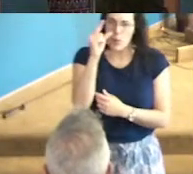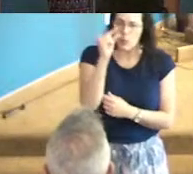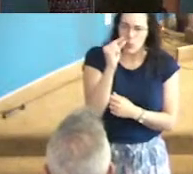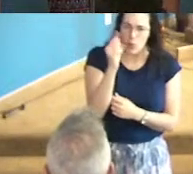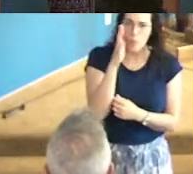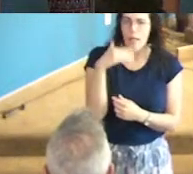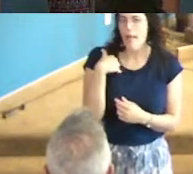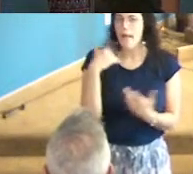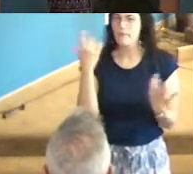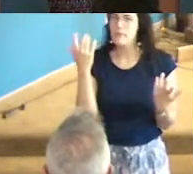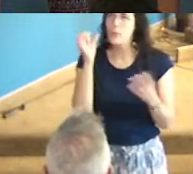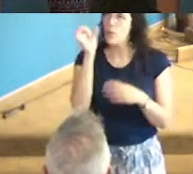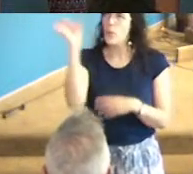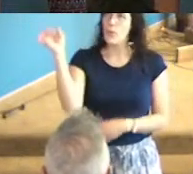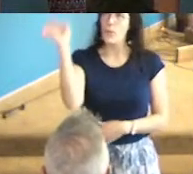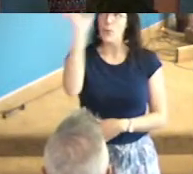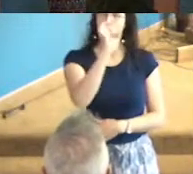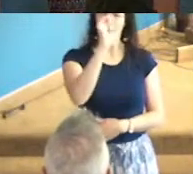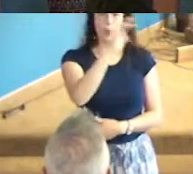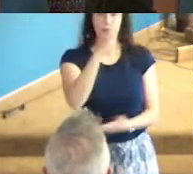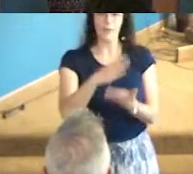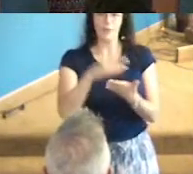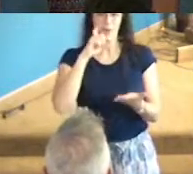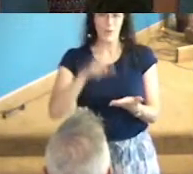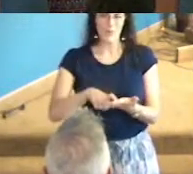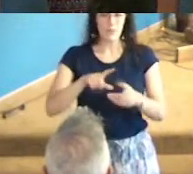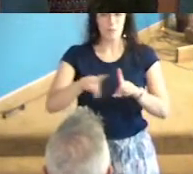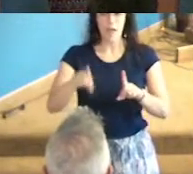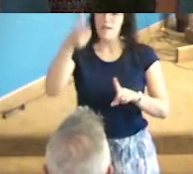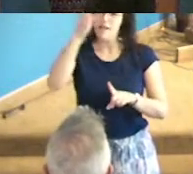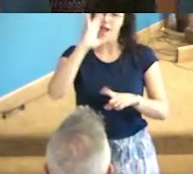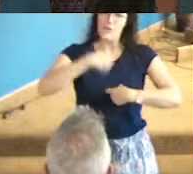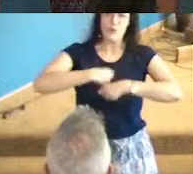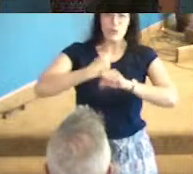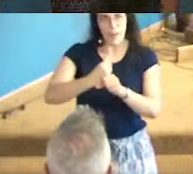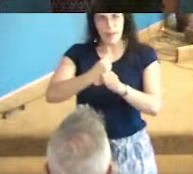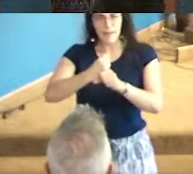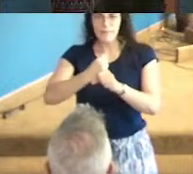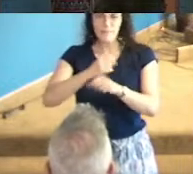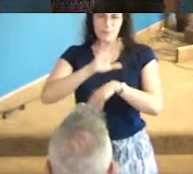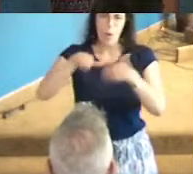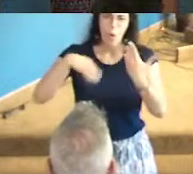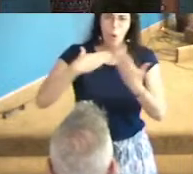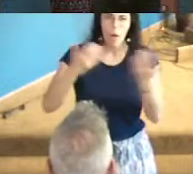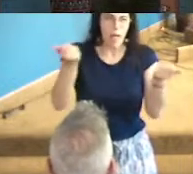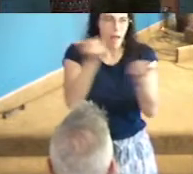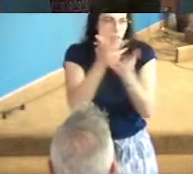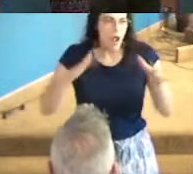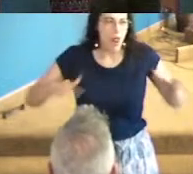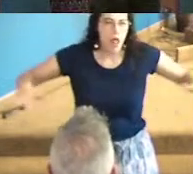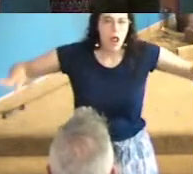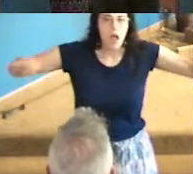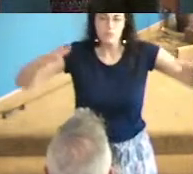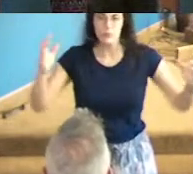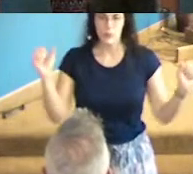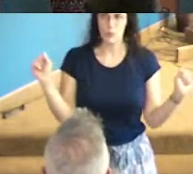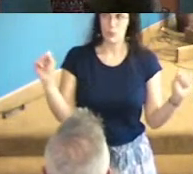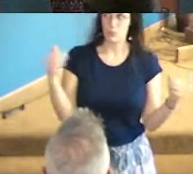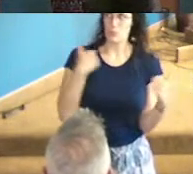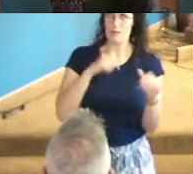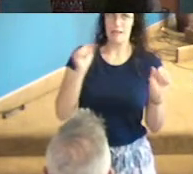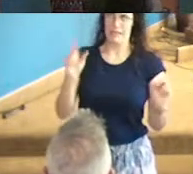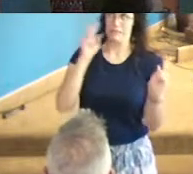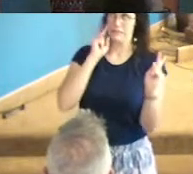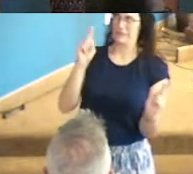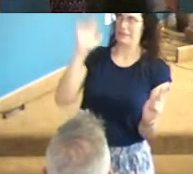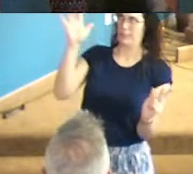been a little dot floating across the sun, we'd have never even noticed it. But God has created all of creation so that we could see his